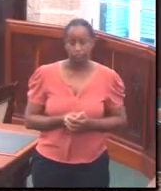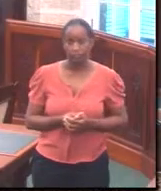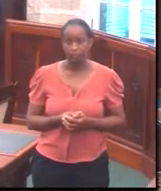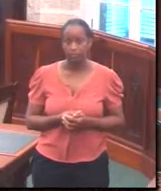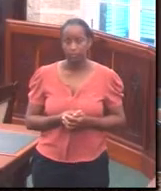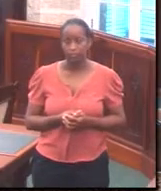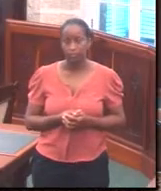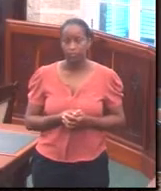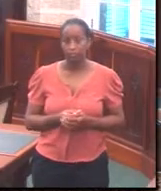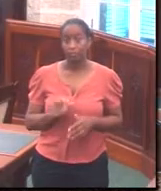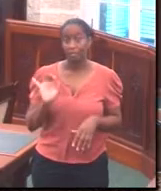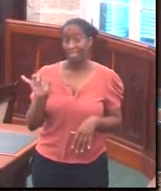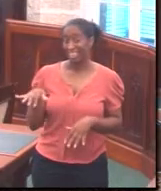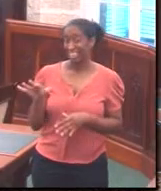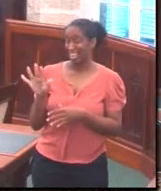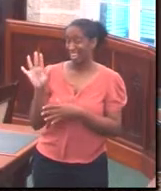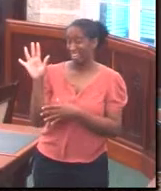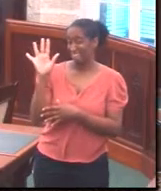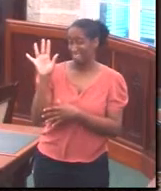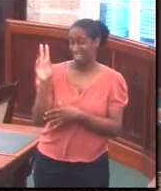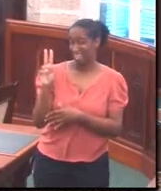that 52B